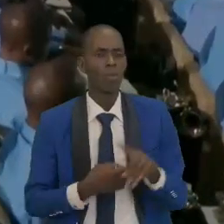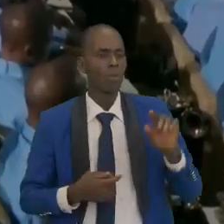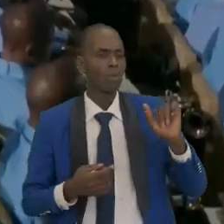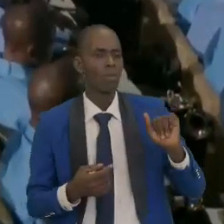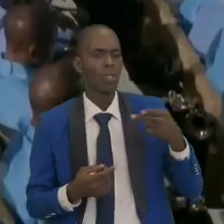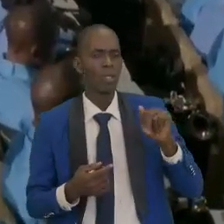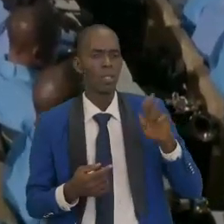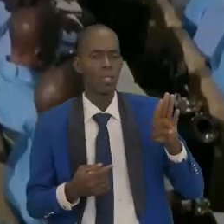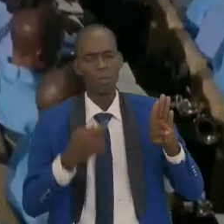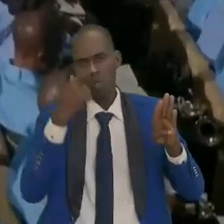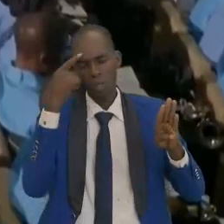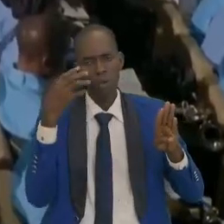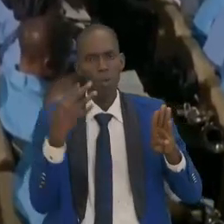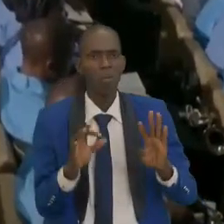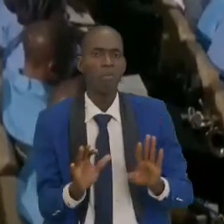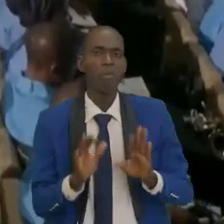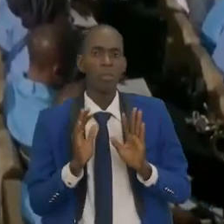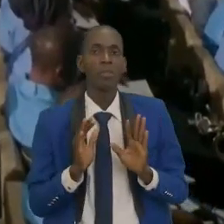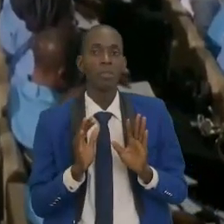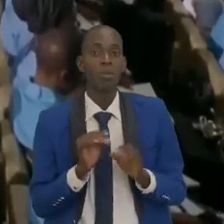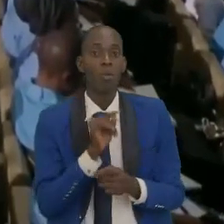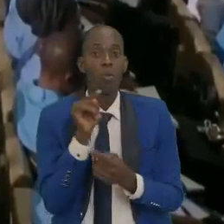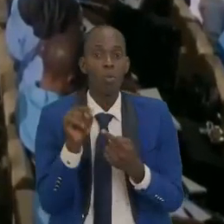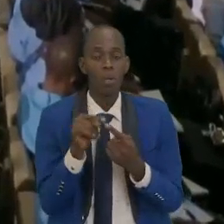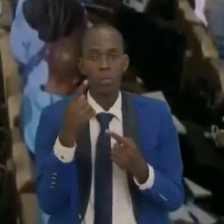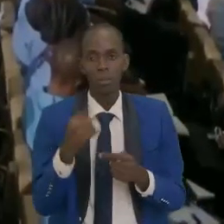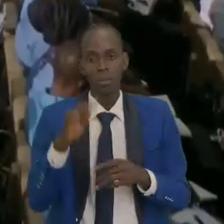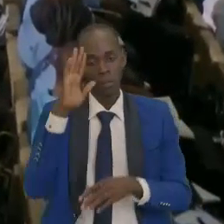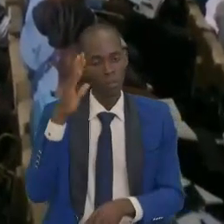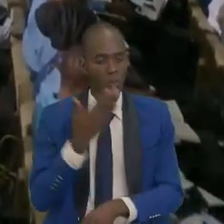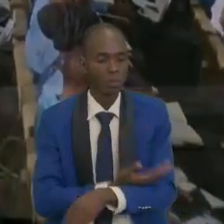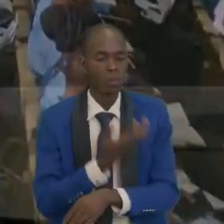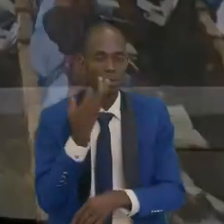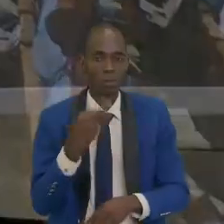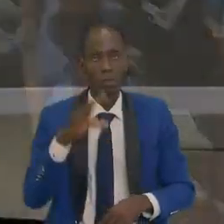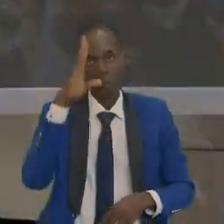foreign the son of man comes